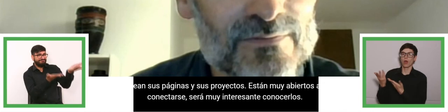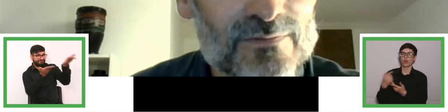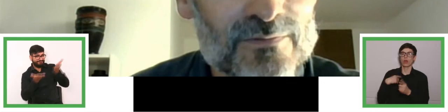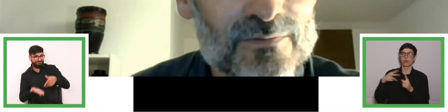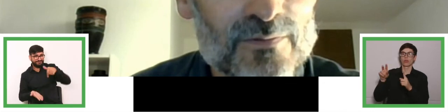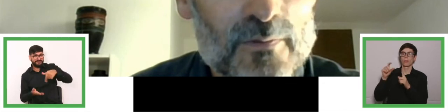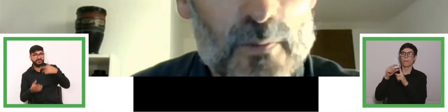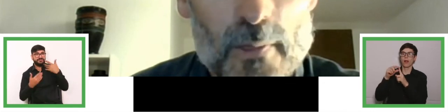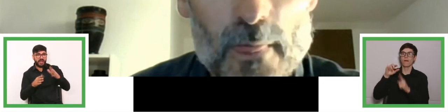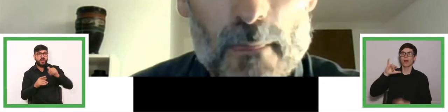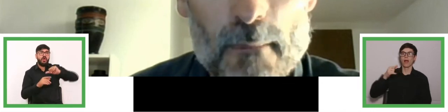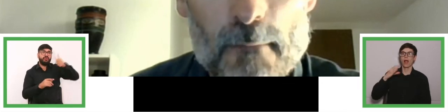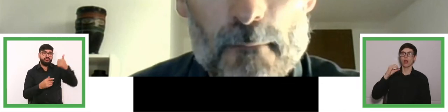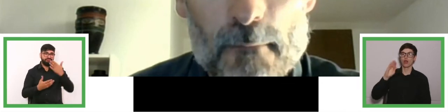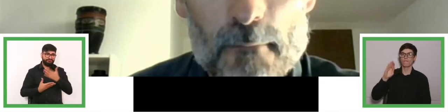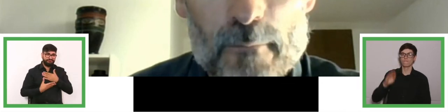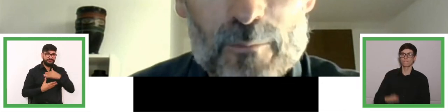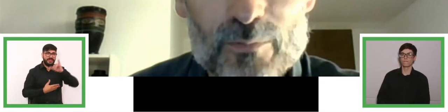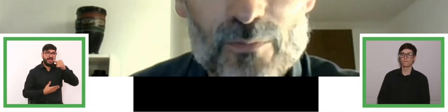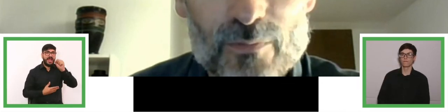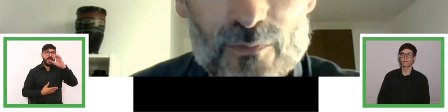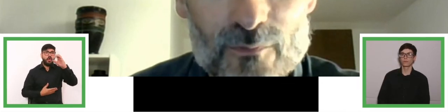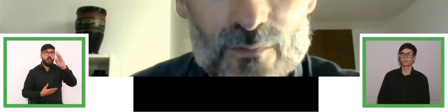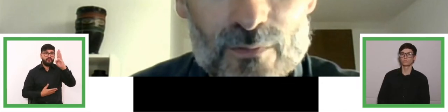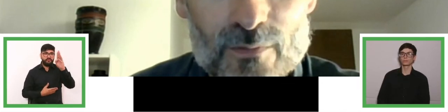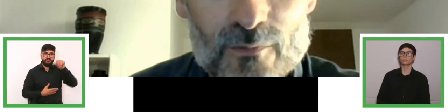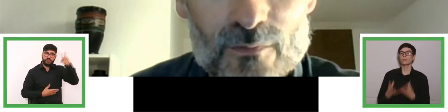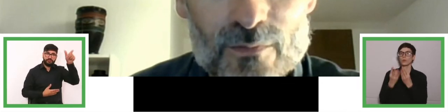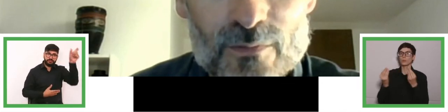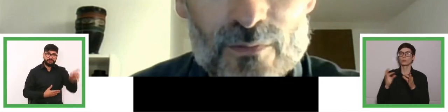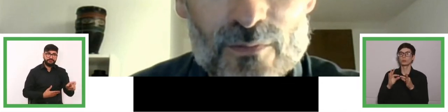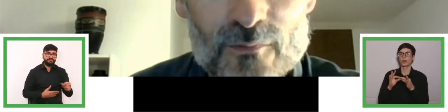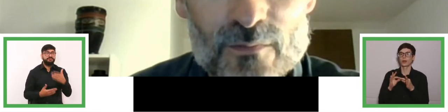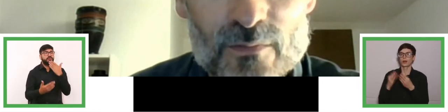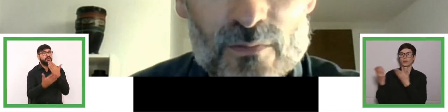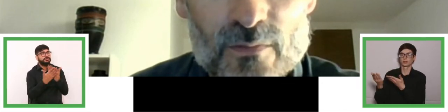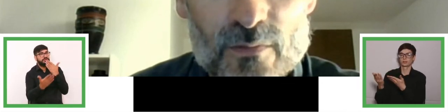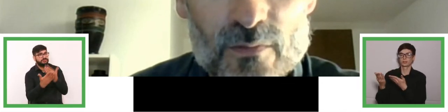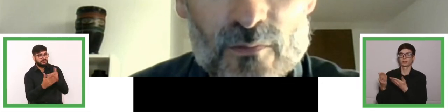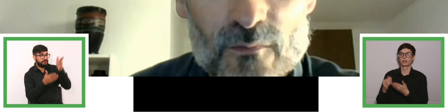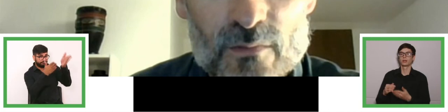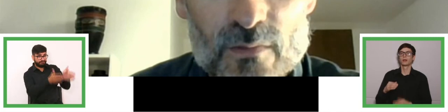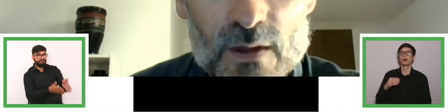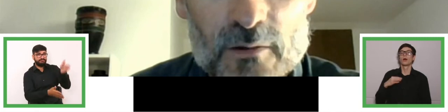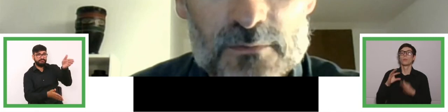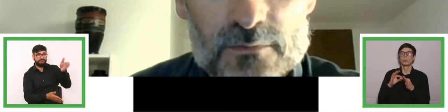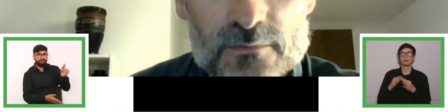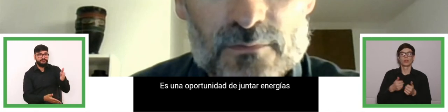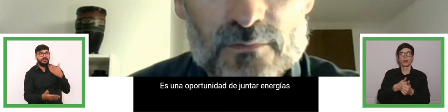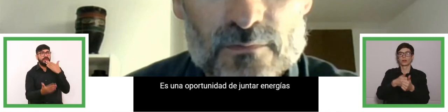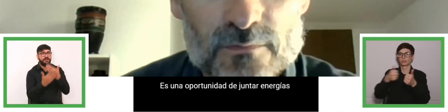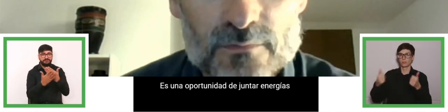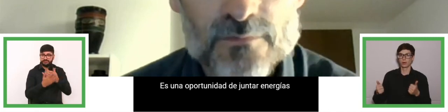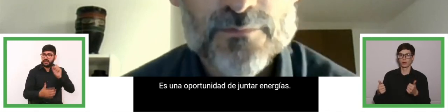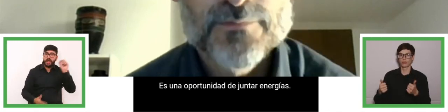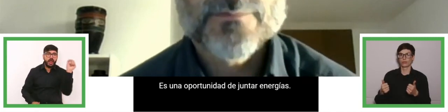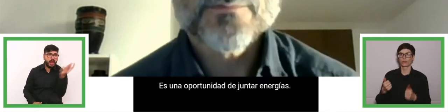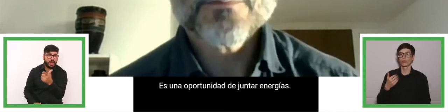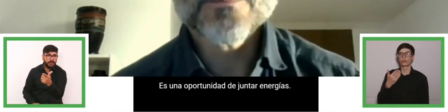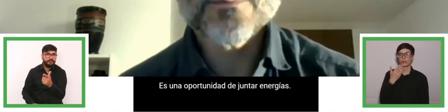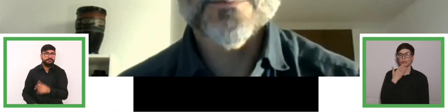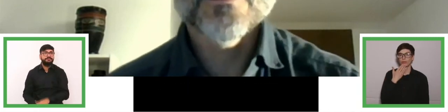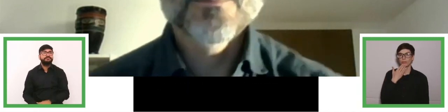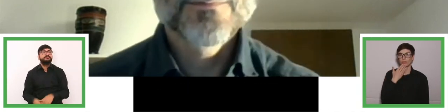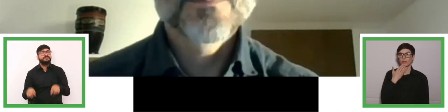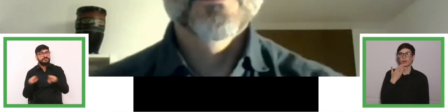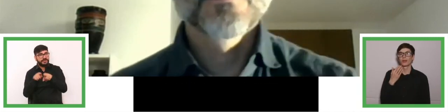Thank you very much, Loic. Thank you, everyone. You have been wonderful sharing with